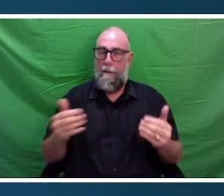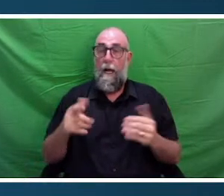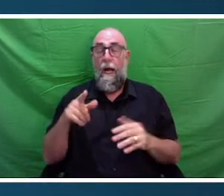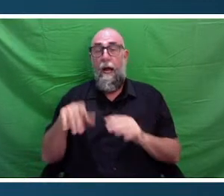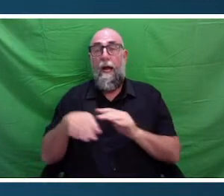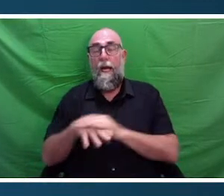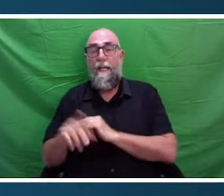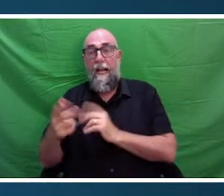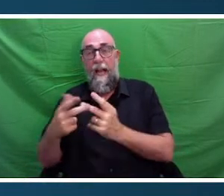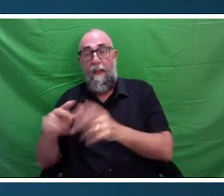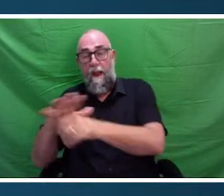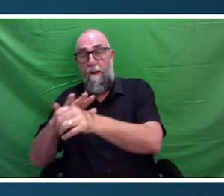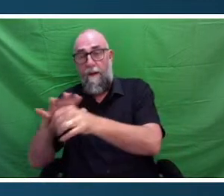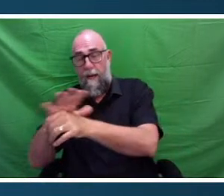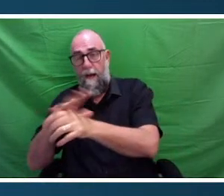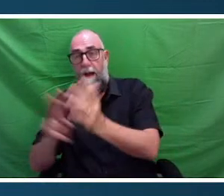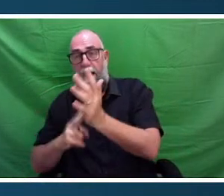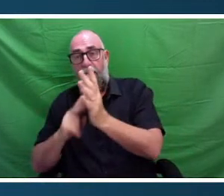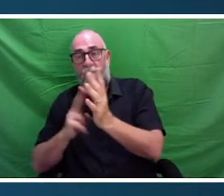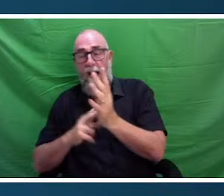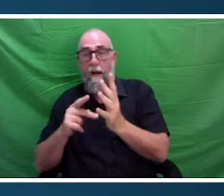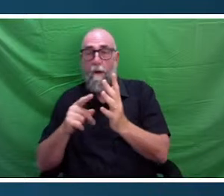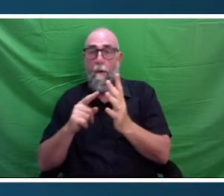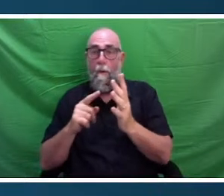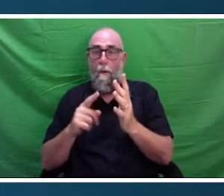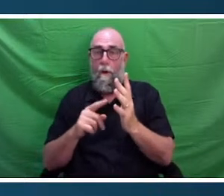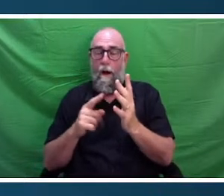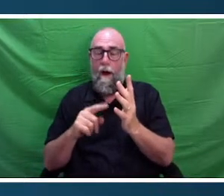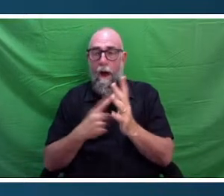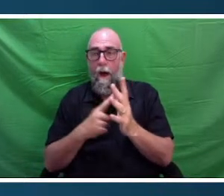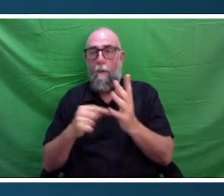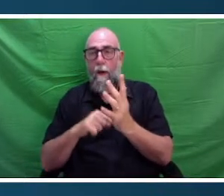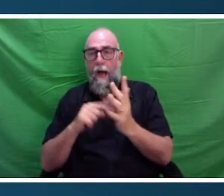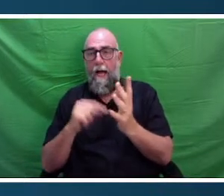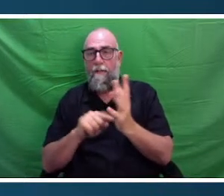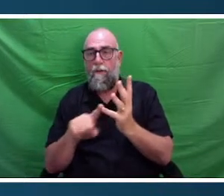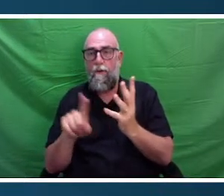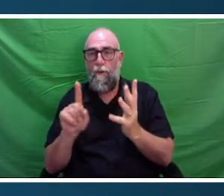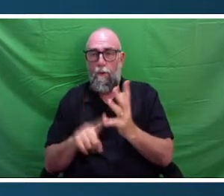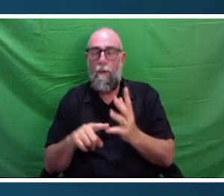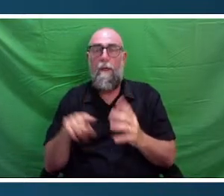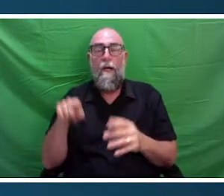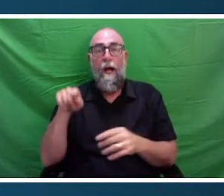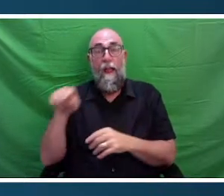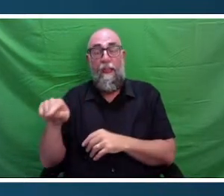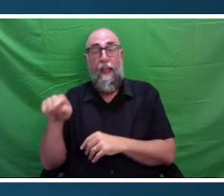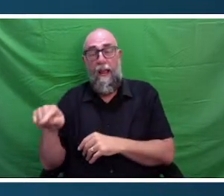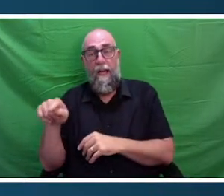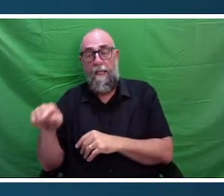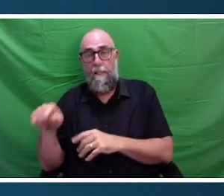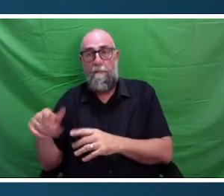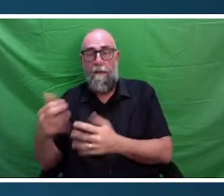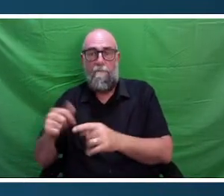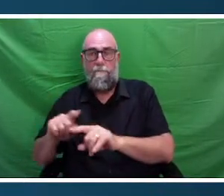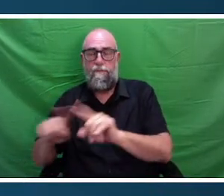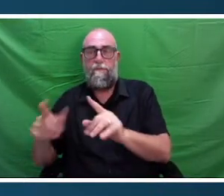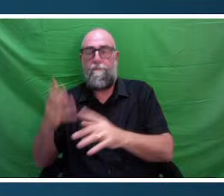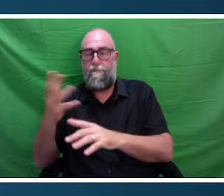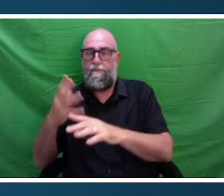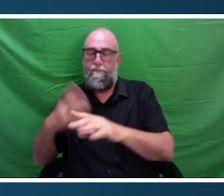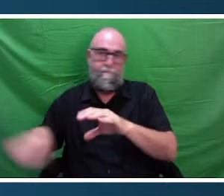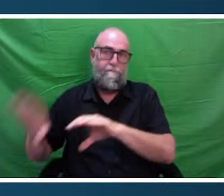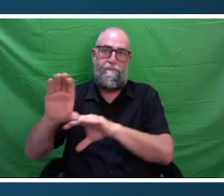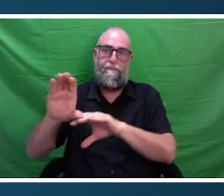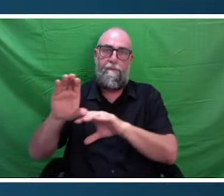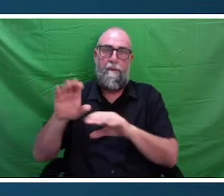down what people's basically consumption and expenditure baskets look like in the host countries, we find that up to 60% of that is left